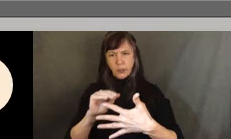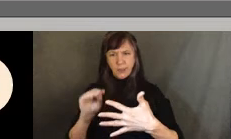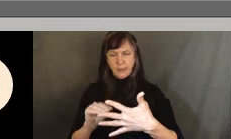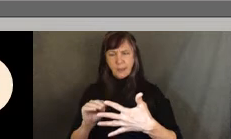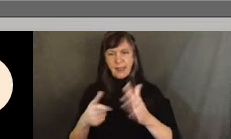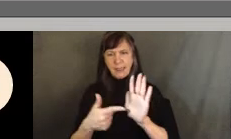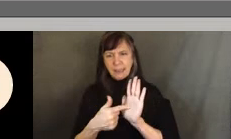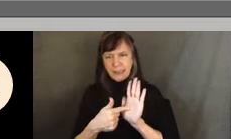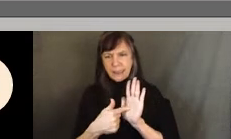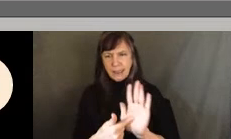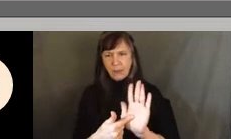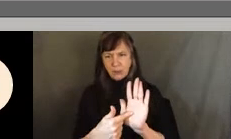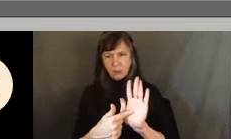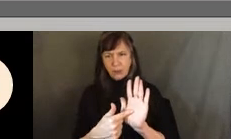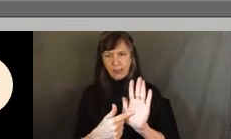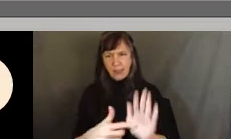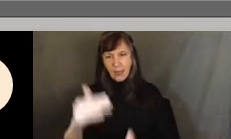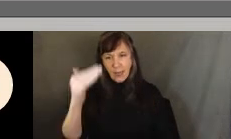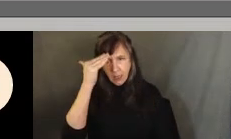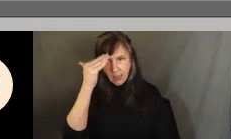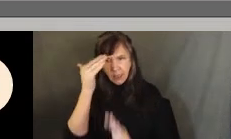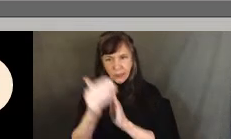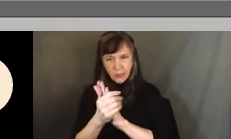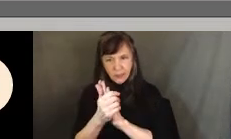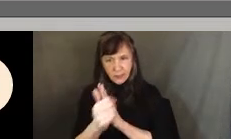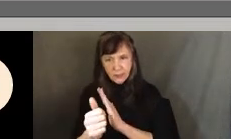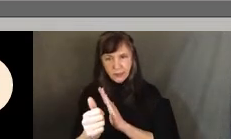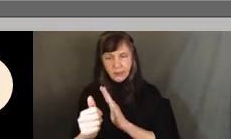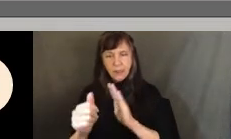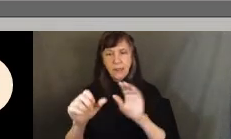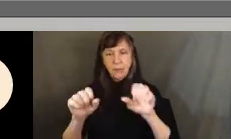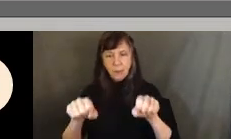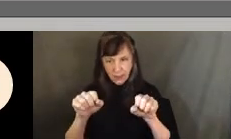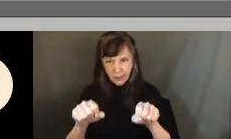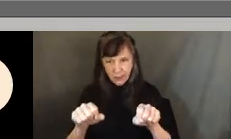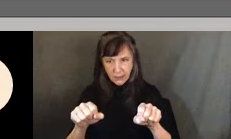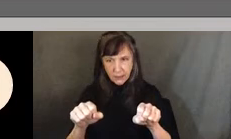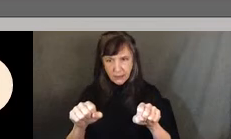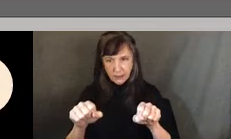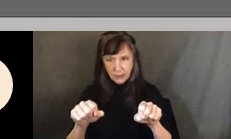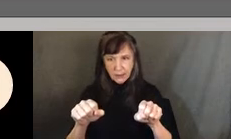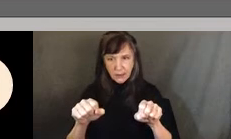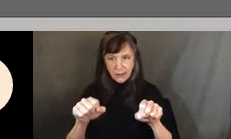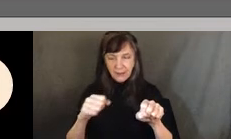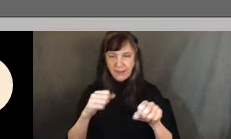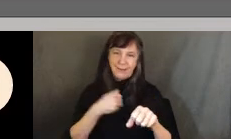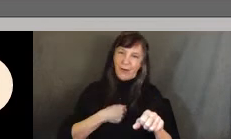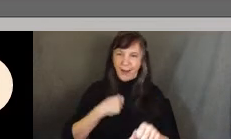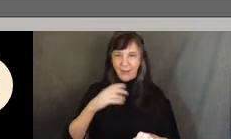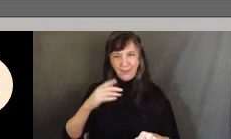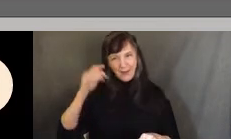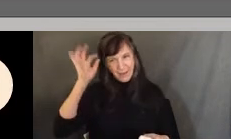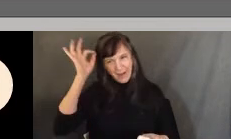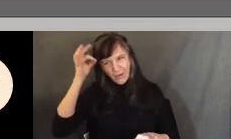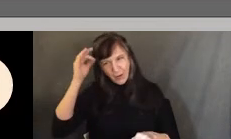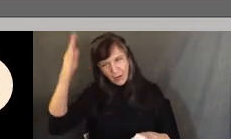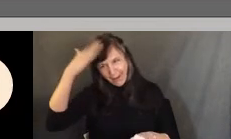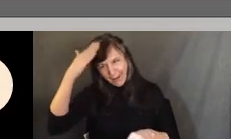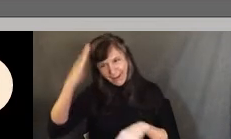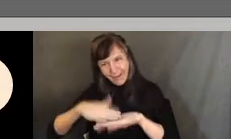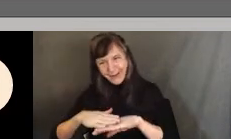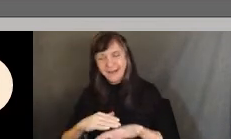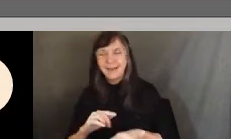demonstrating those knowledge, skills, and abilities. Sorry, I'm in my federal zone. Those knowledge, skills, and